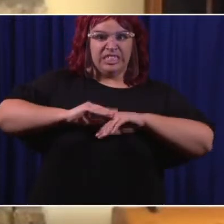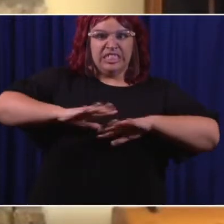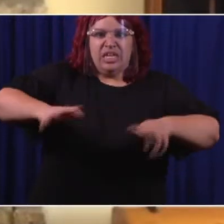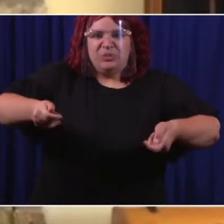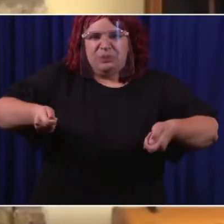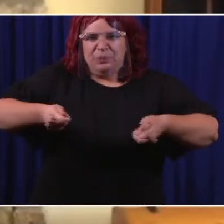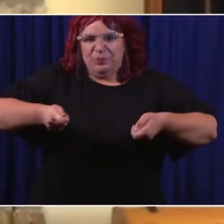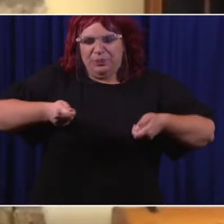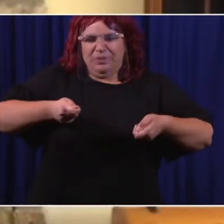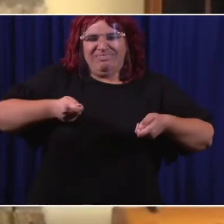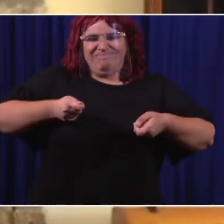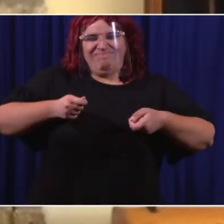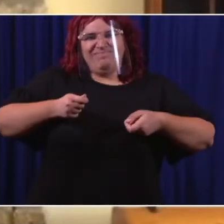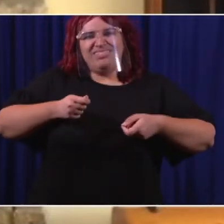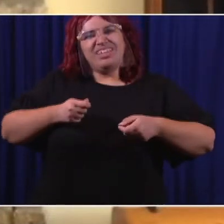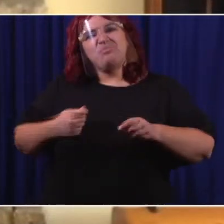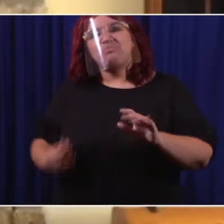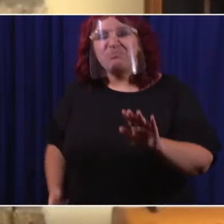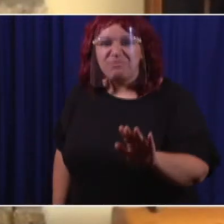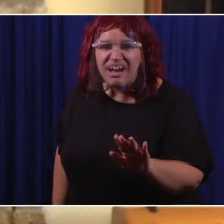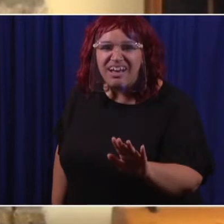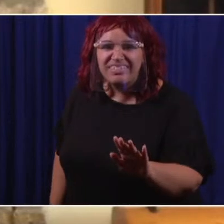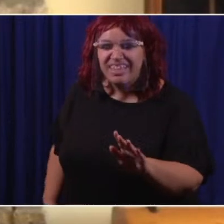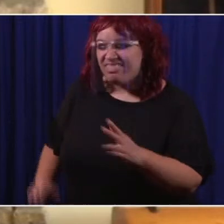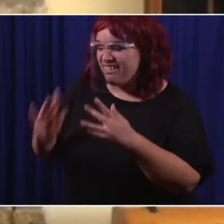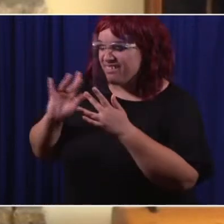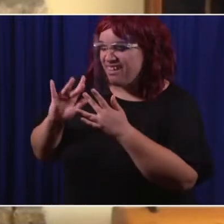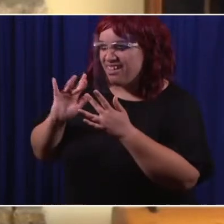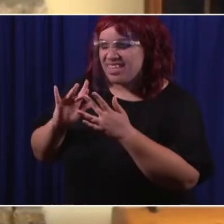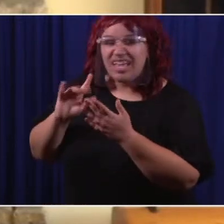the contact tracing data